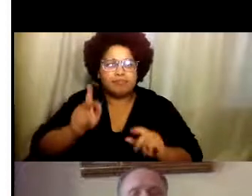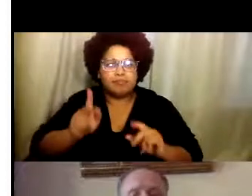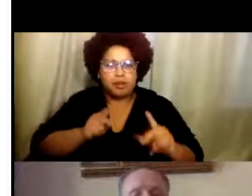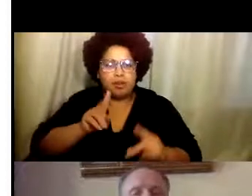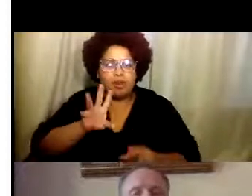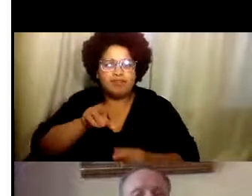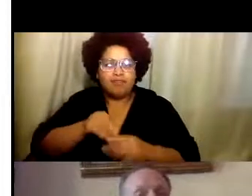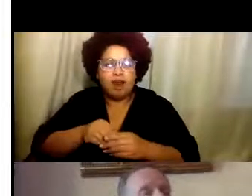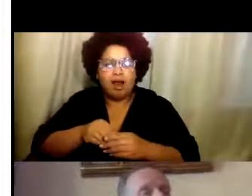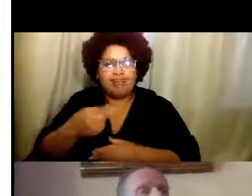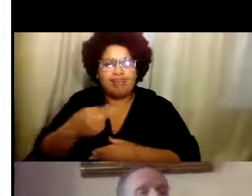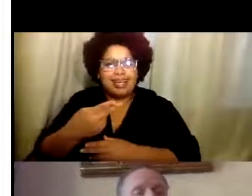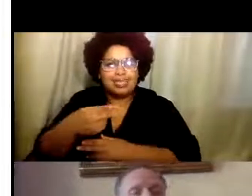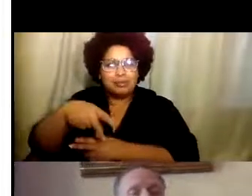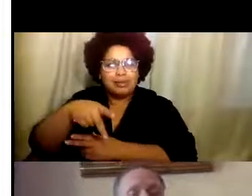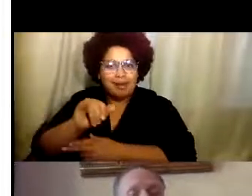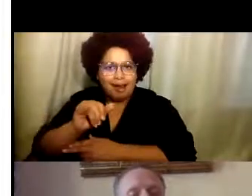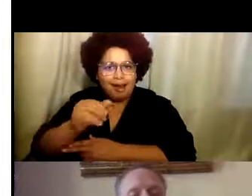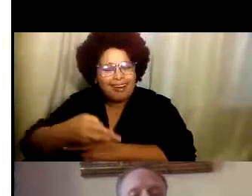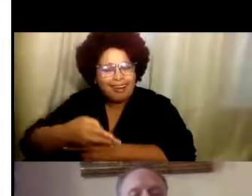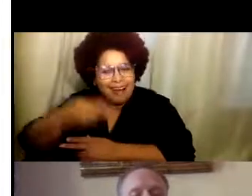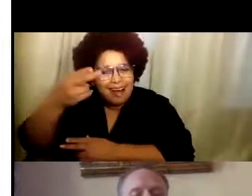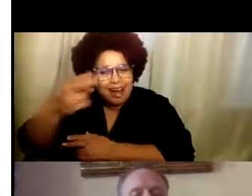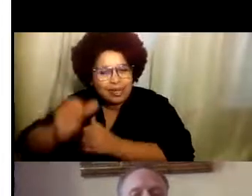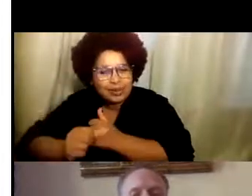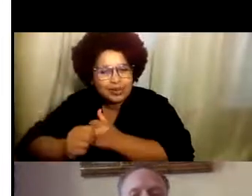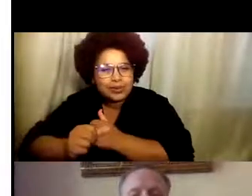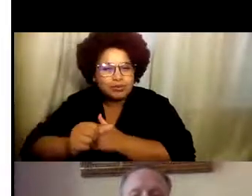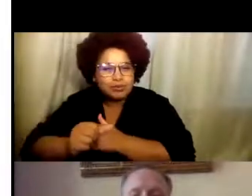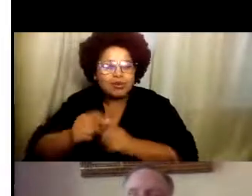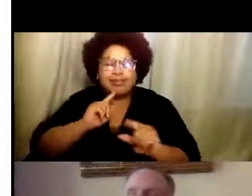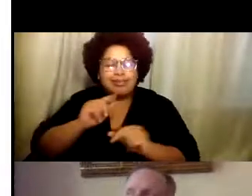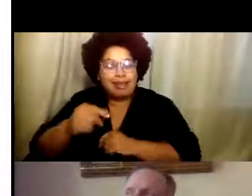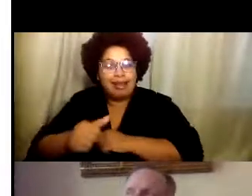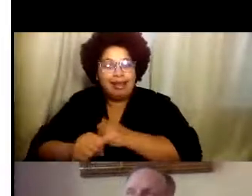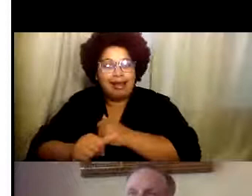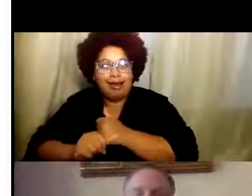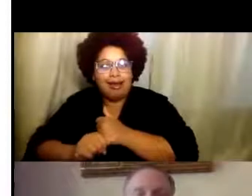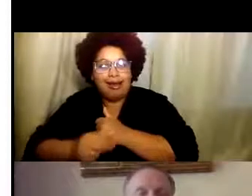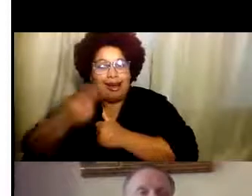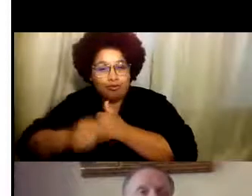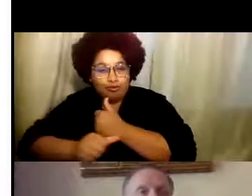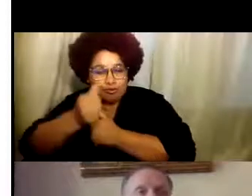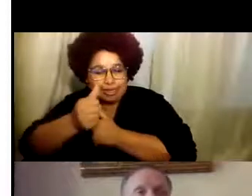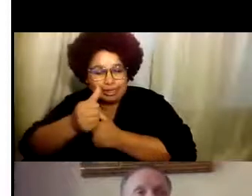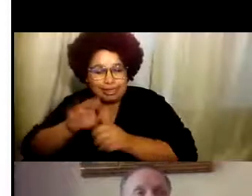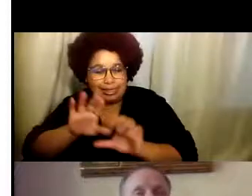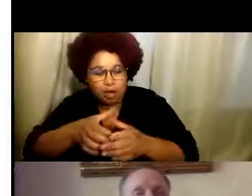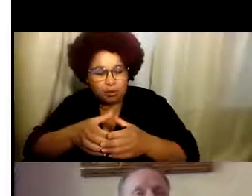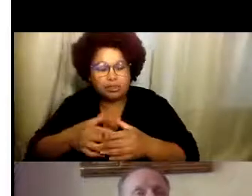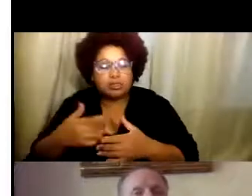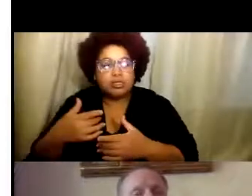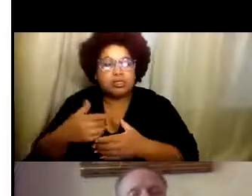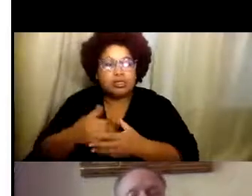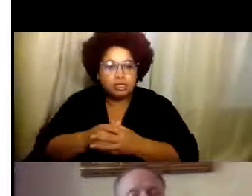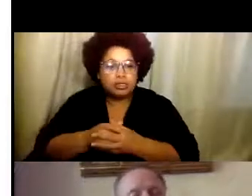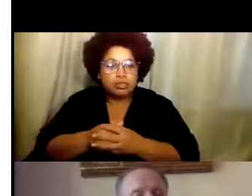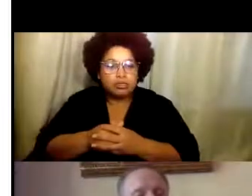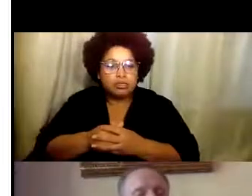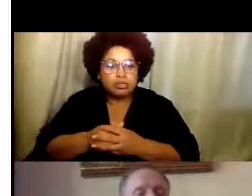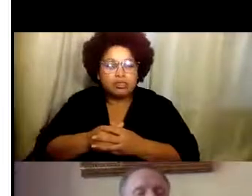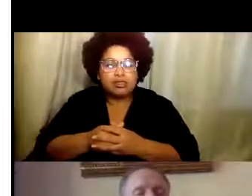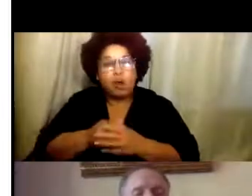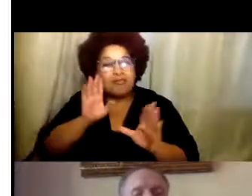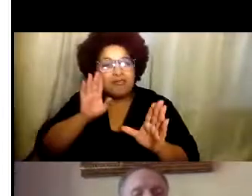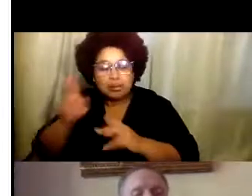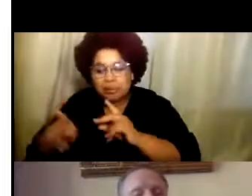the high-risk categories that I described. And so really a strong focus in the beginning with folks who are